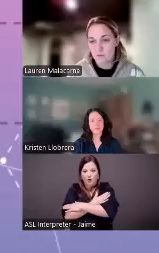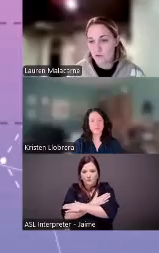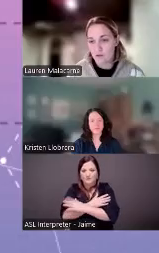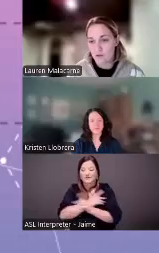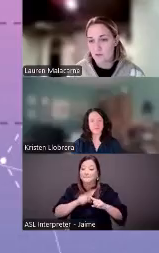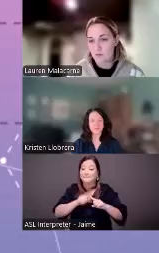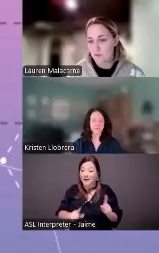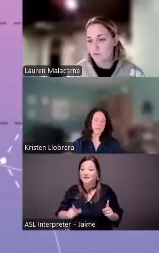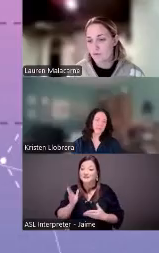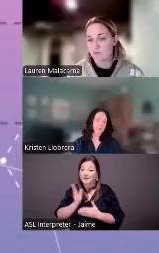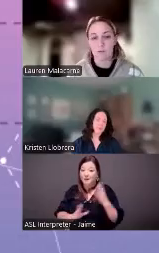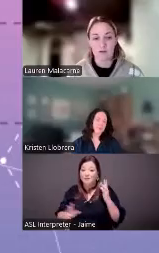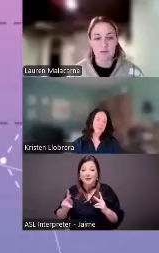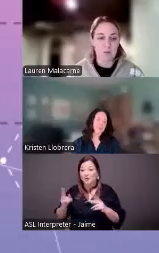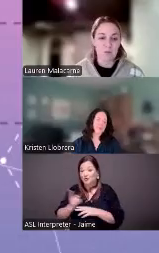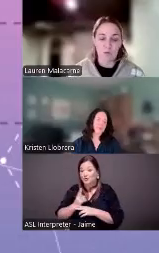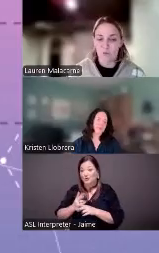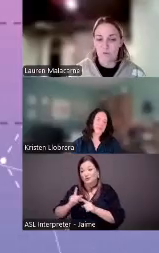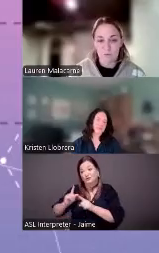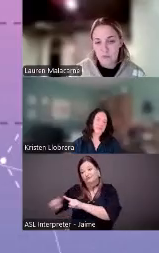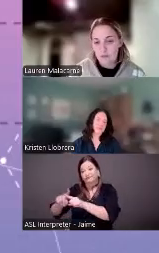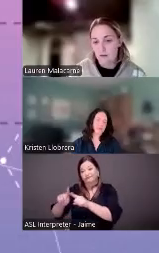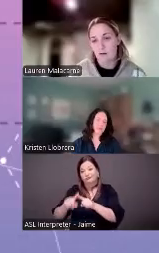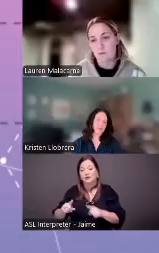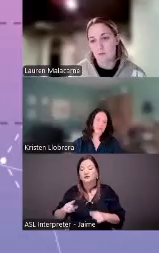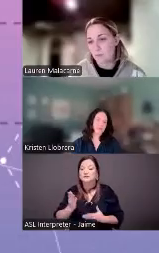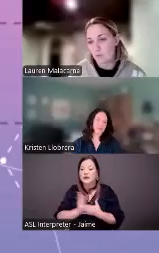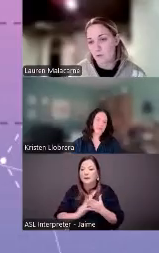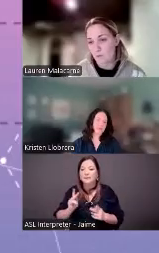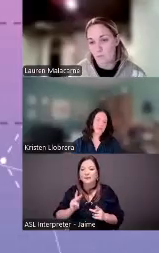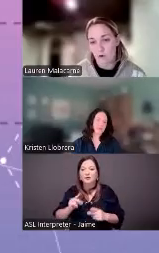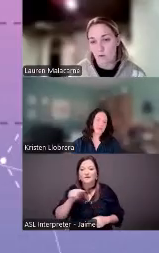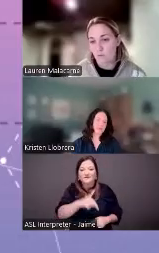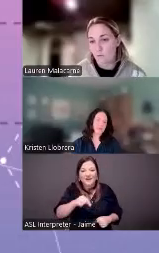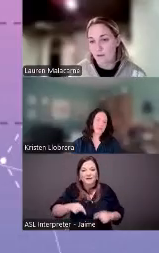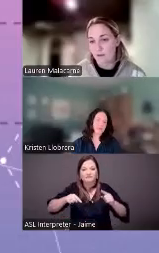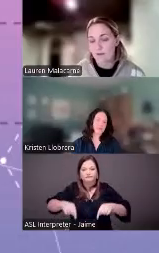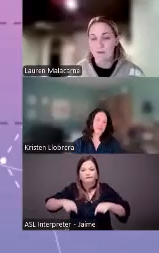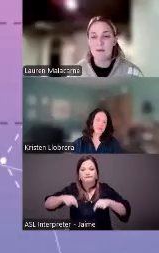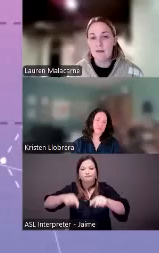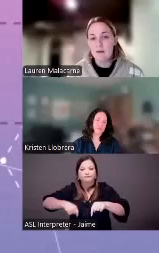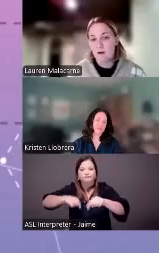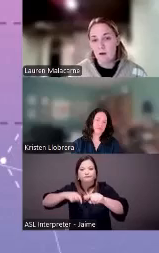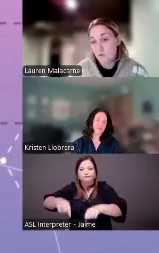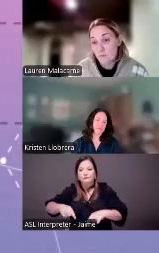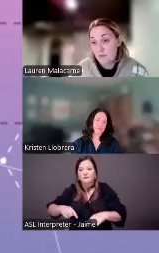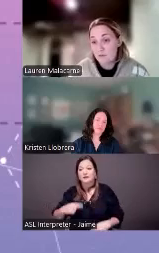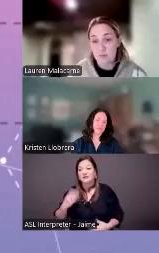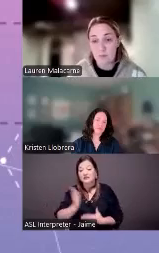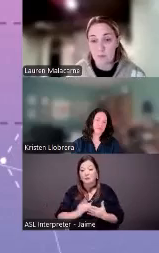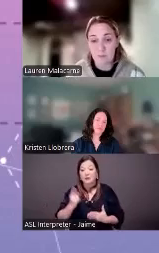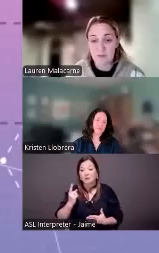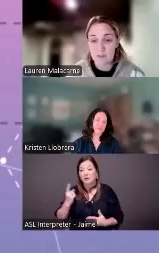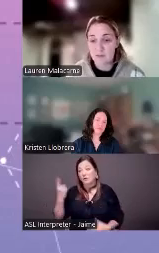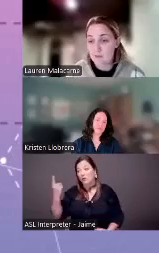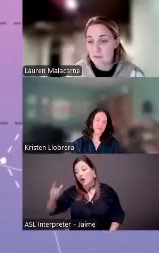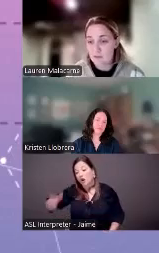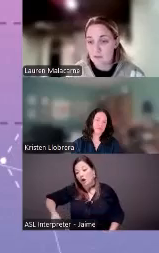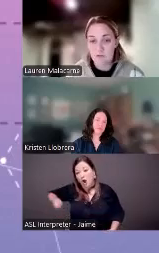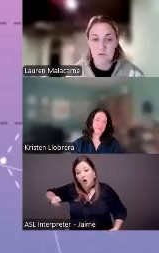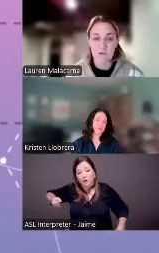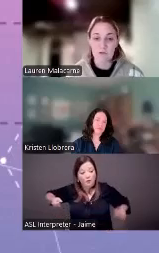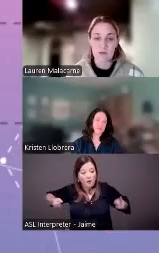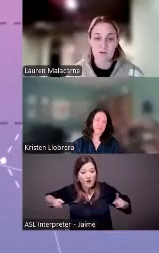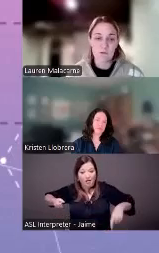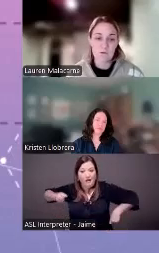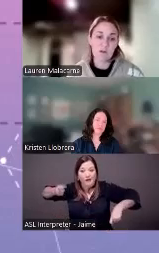people use their chairs in a bunch of different ways. Some people push with their feet. Some people push with one arm and one leg. Ultimately, some people maybe need assistance